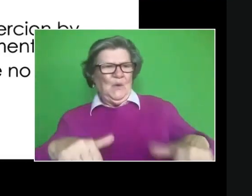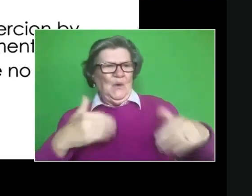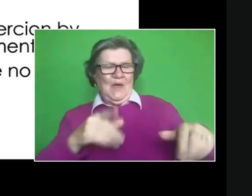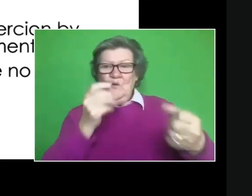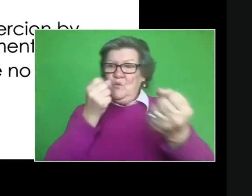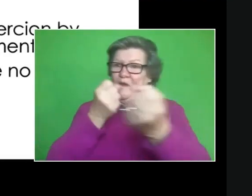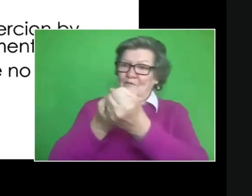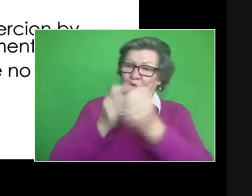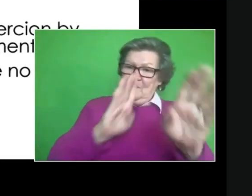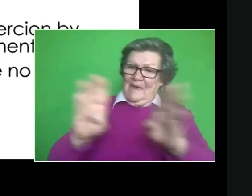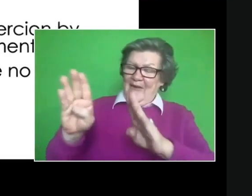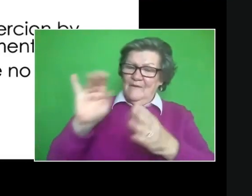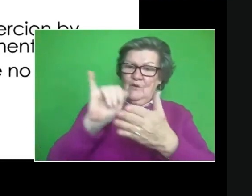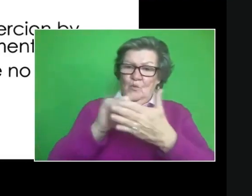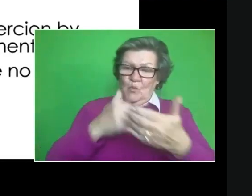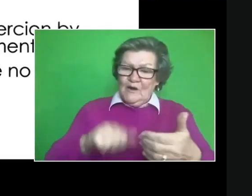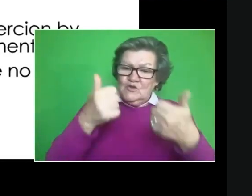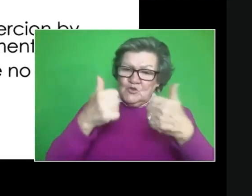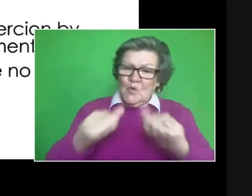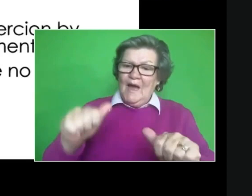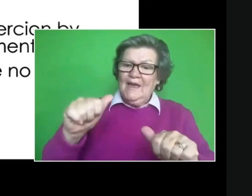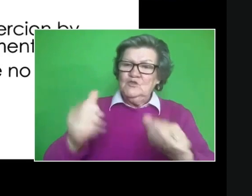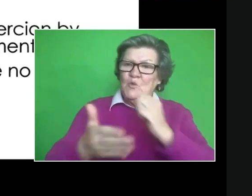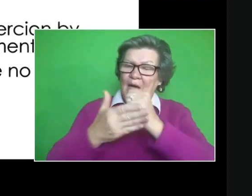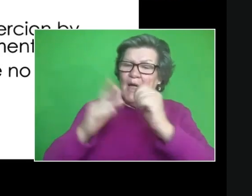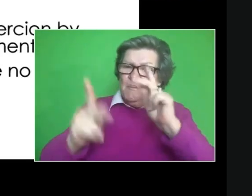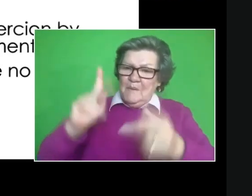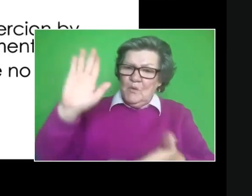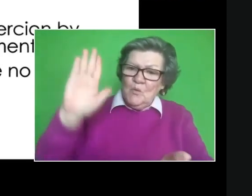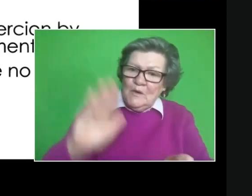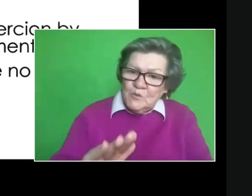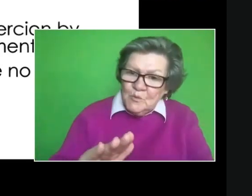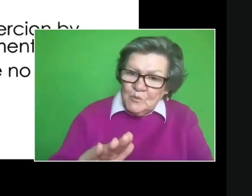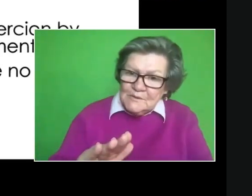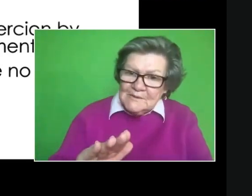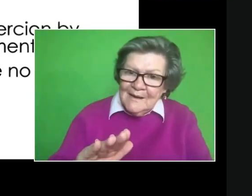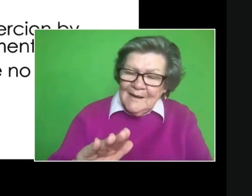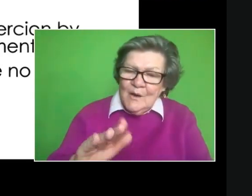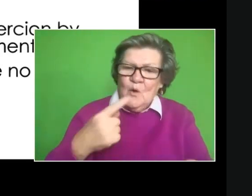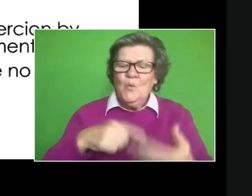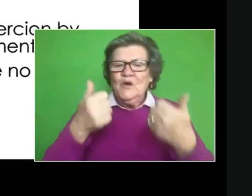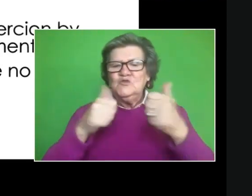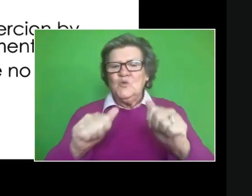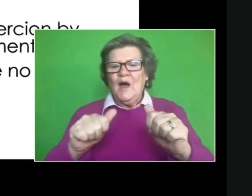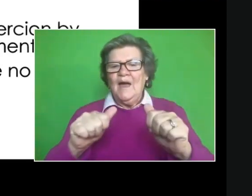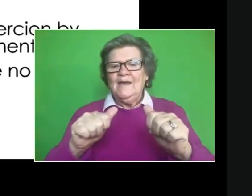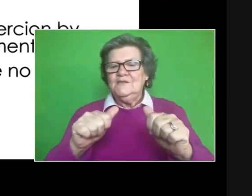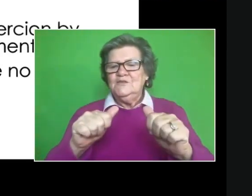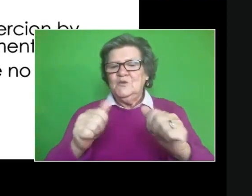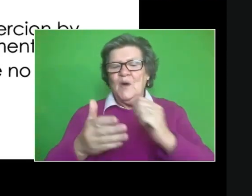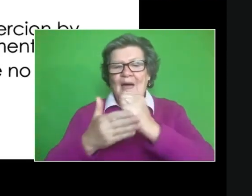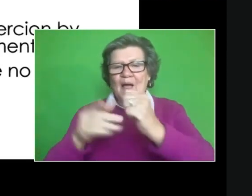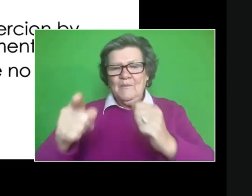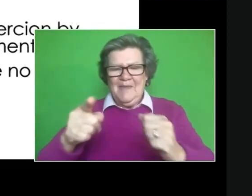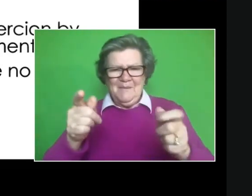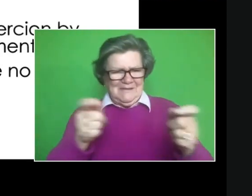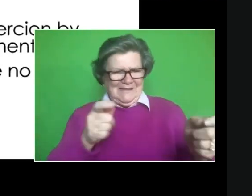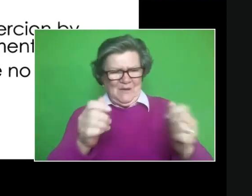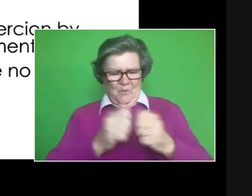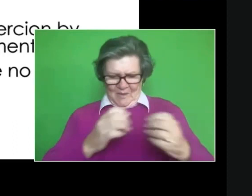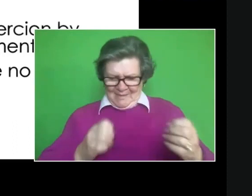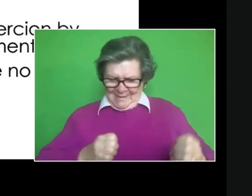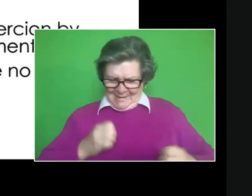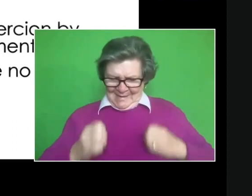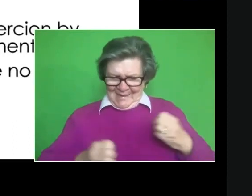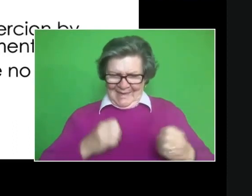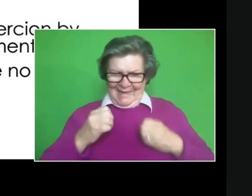trying to help people not act on. You know, we're trying to really help them get better at dealing with the emotions, the action urges that